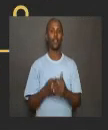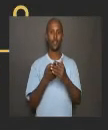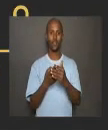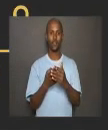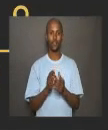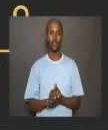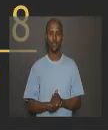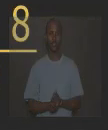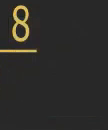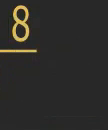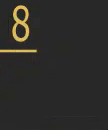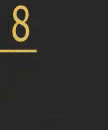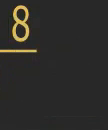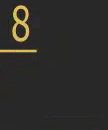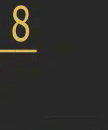Begin.